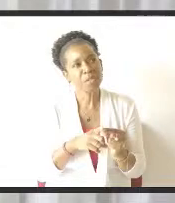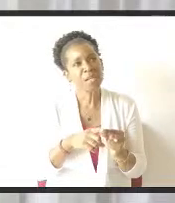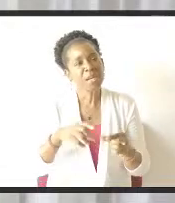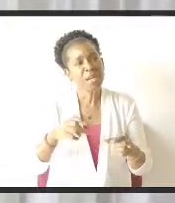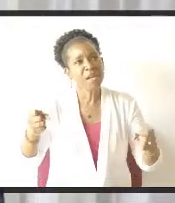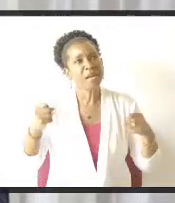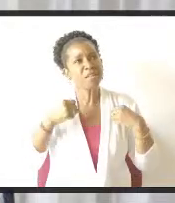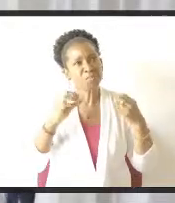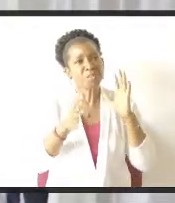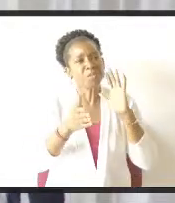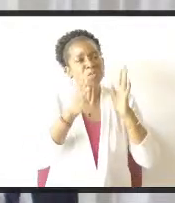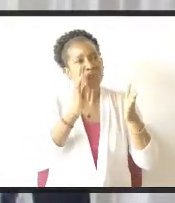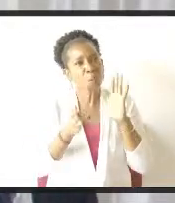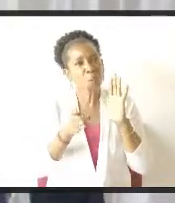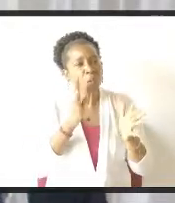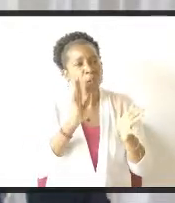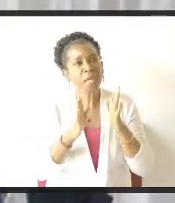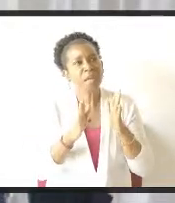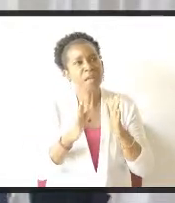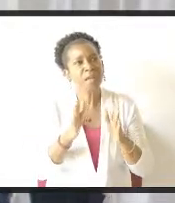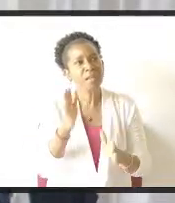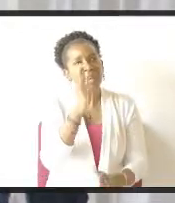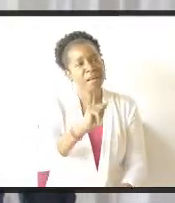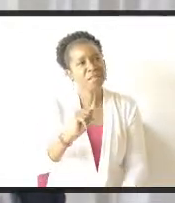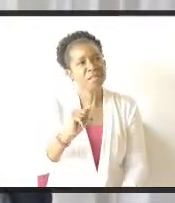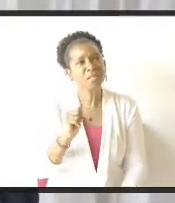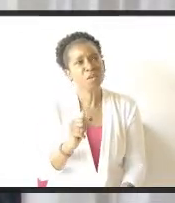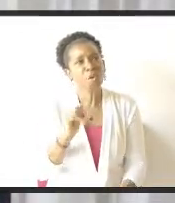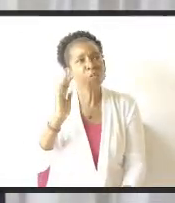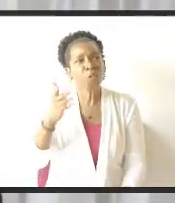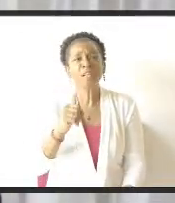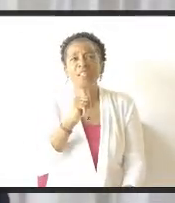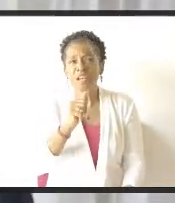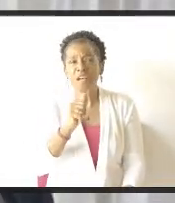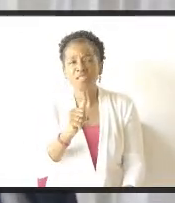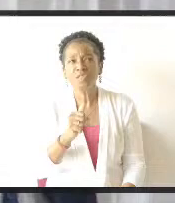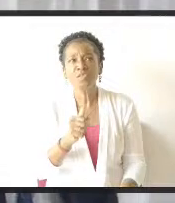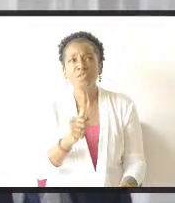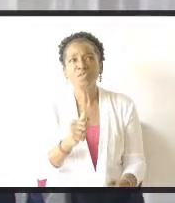And we know, God, it will not return unto you empty.